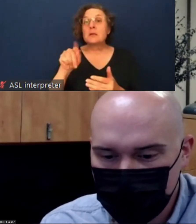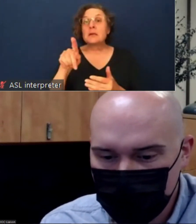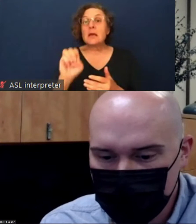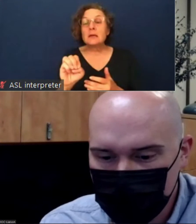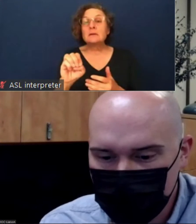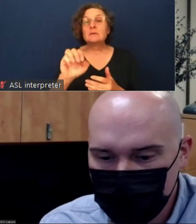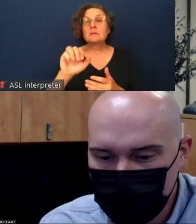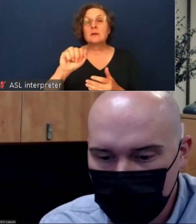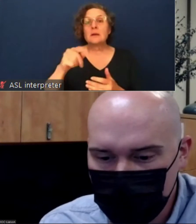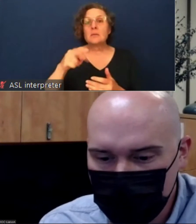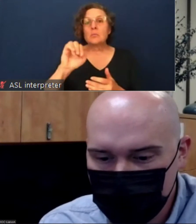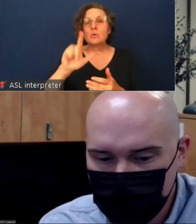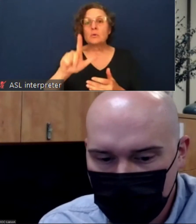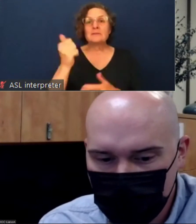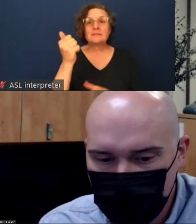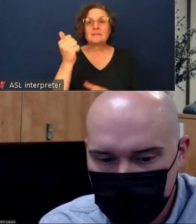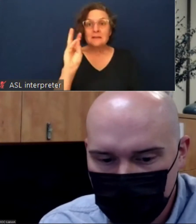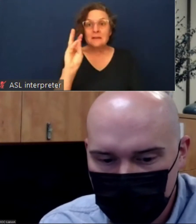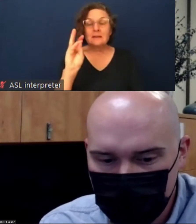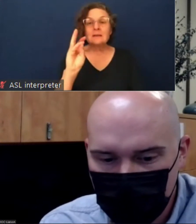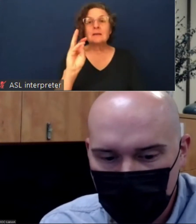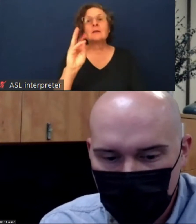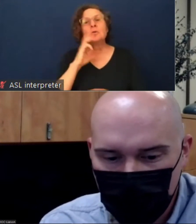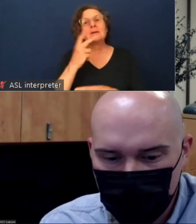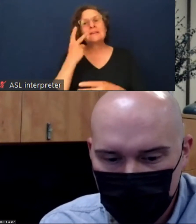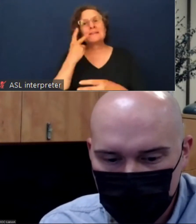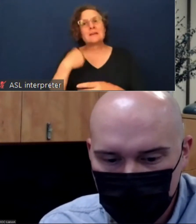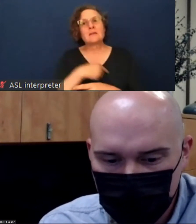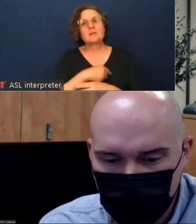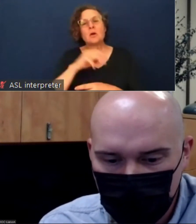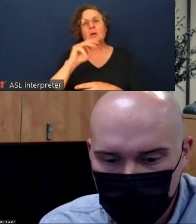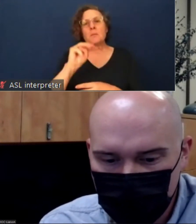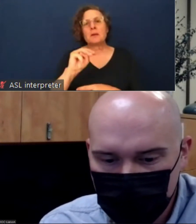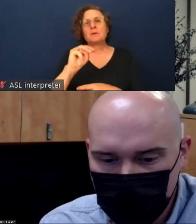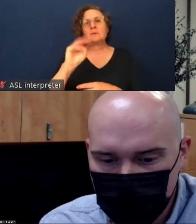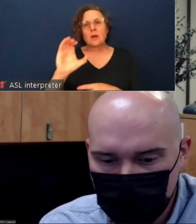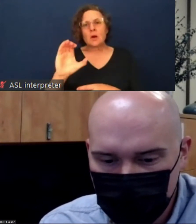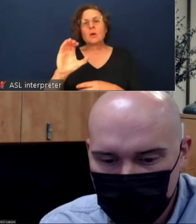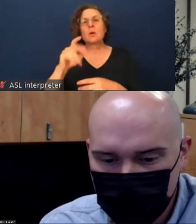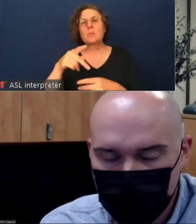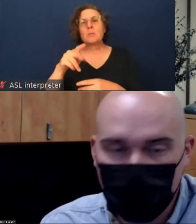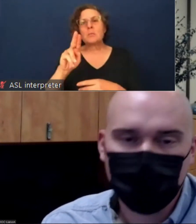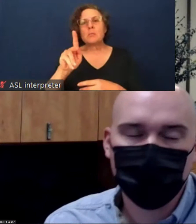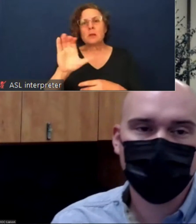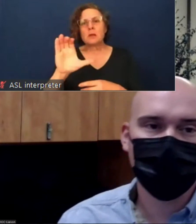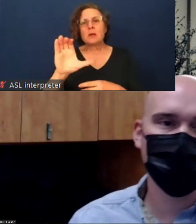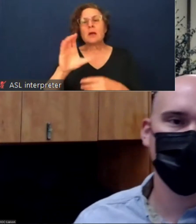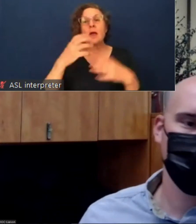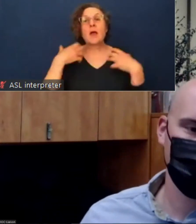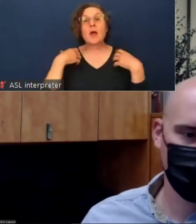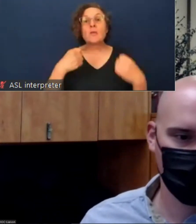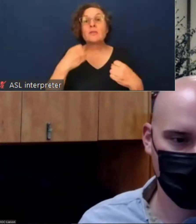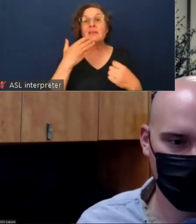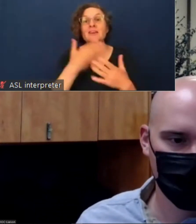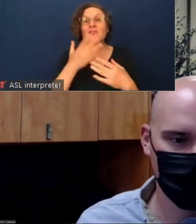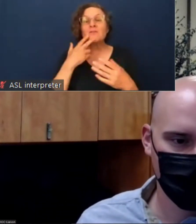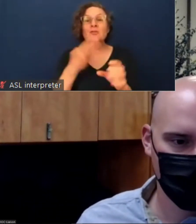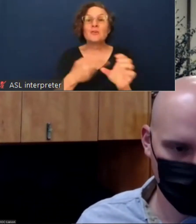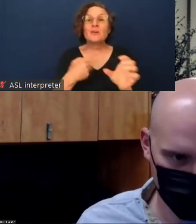16th. Please continue to follow Mendocino County Public Health on Facebook for all COVID-19 updates. Thank you for joining us.